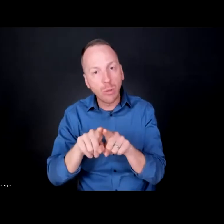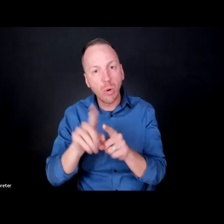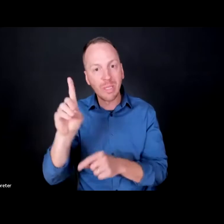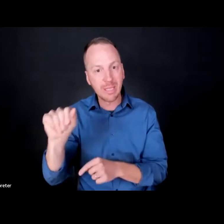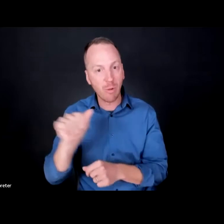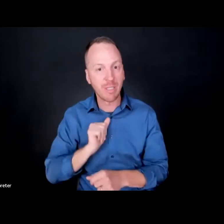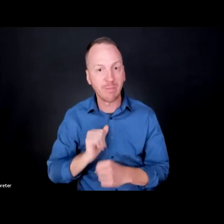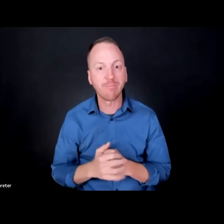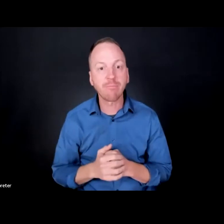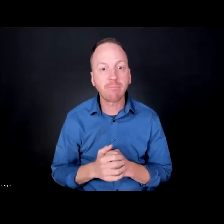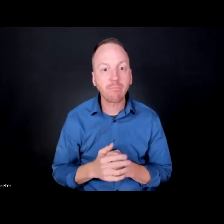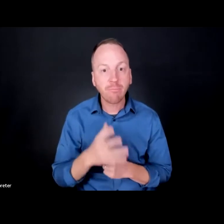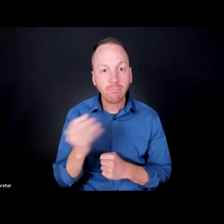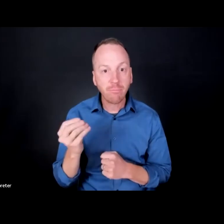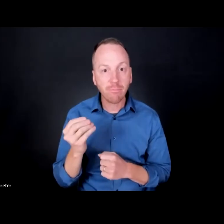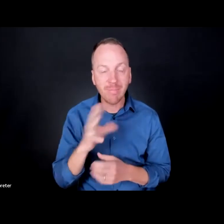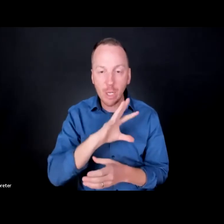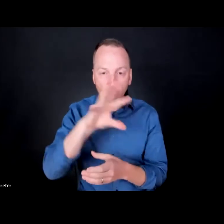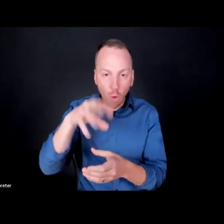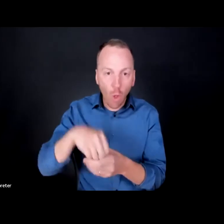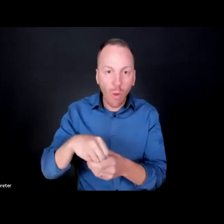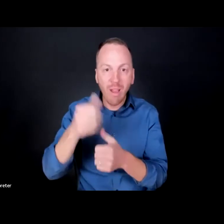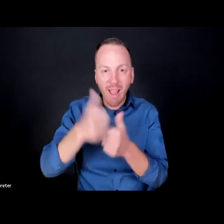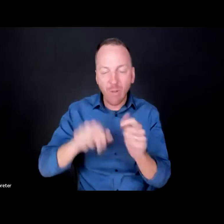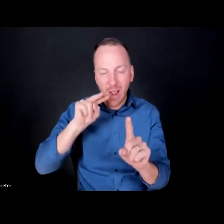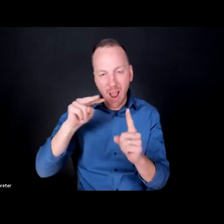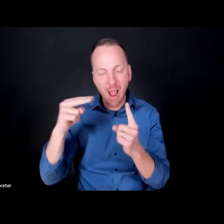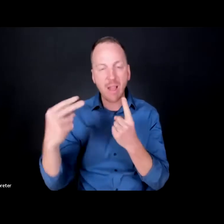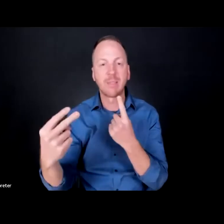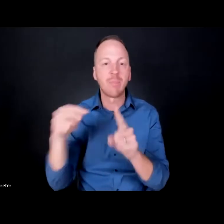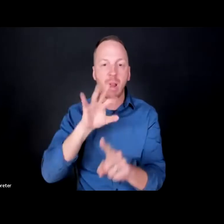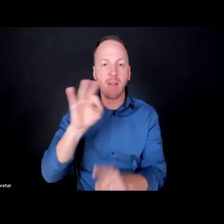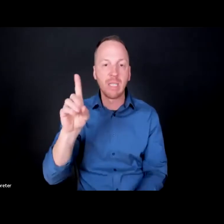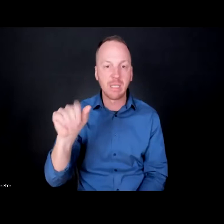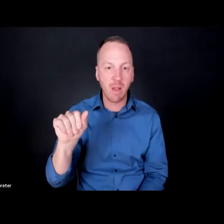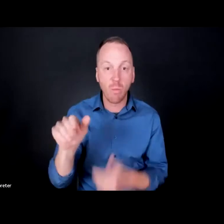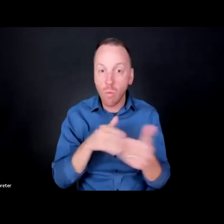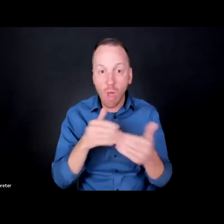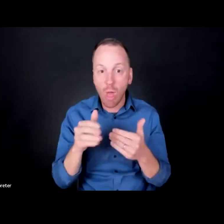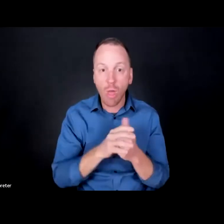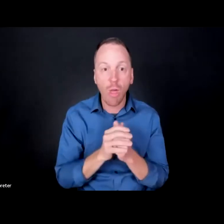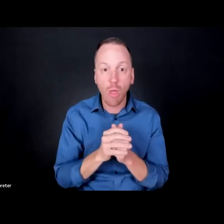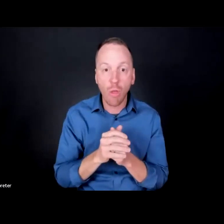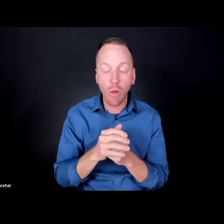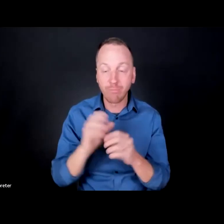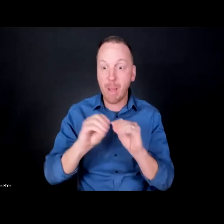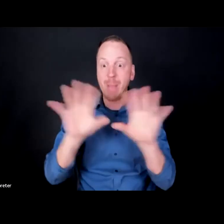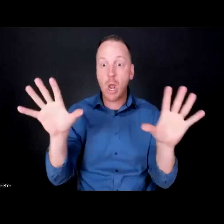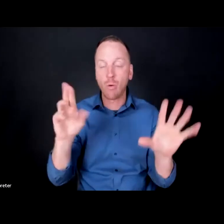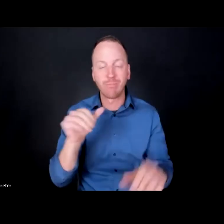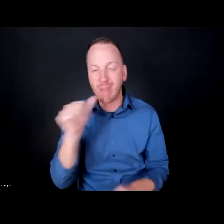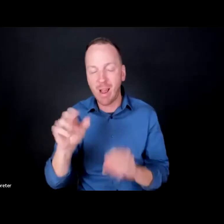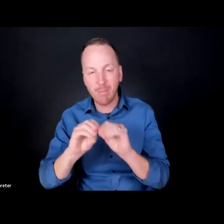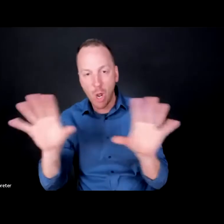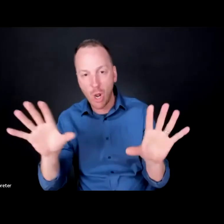disabled, and including every aspect of disability, whether it is apparent or non-apparent,